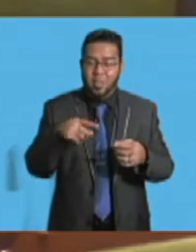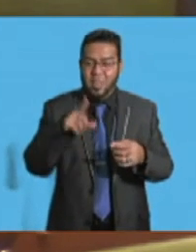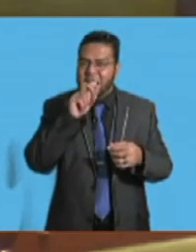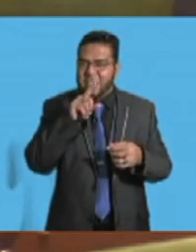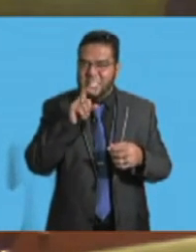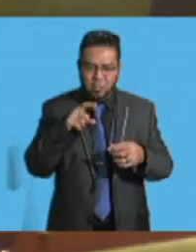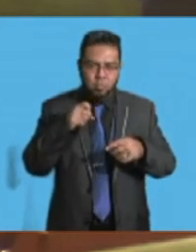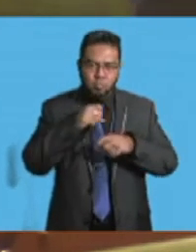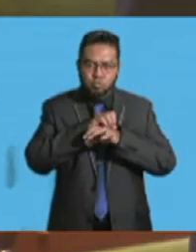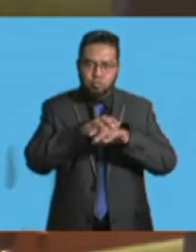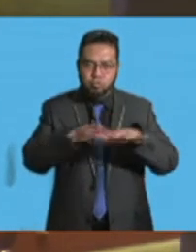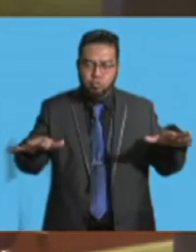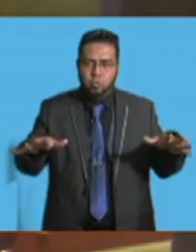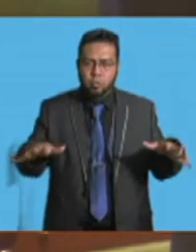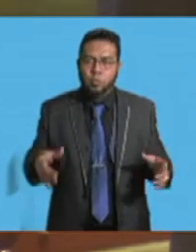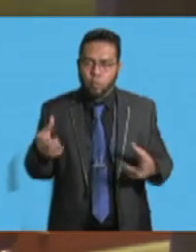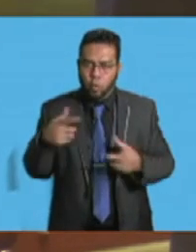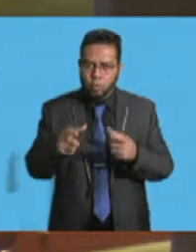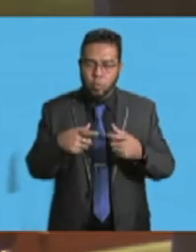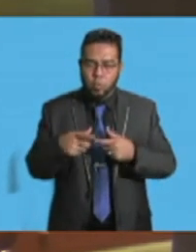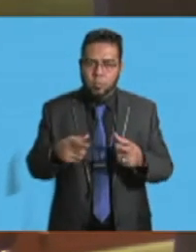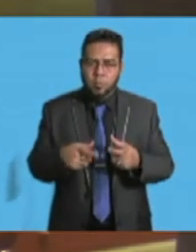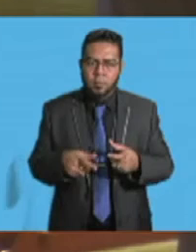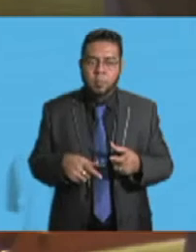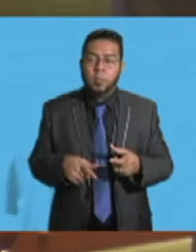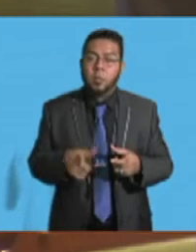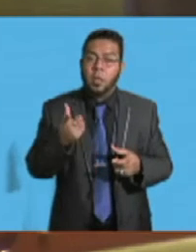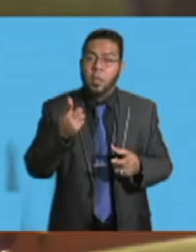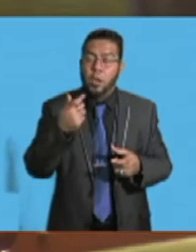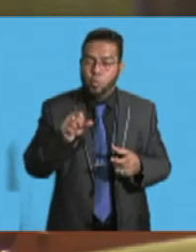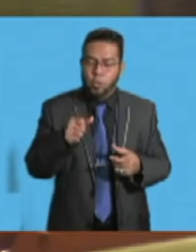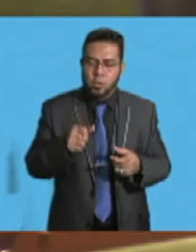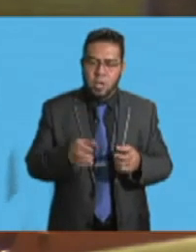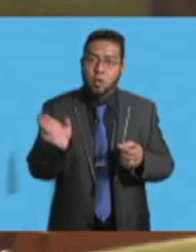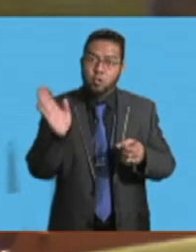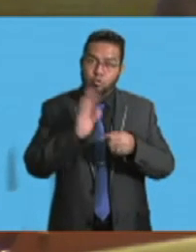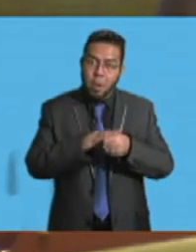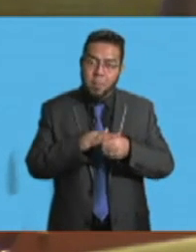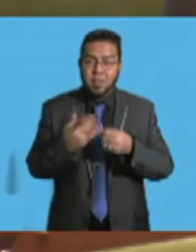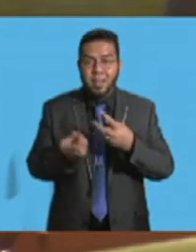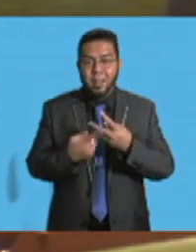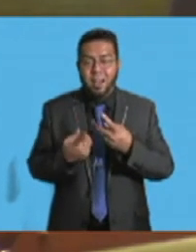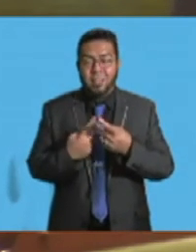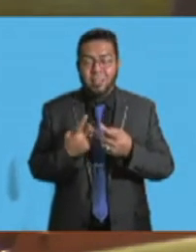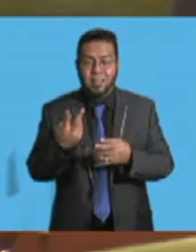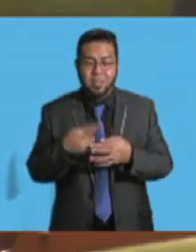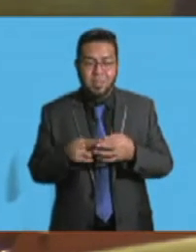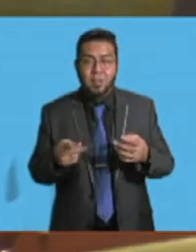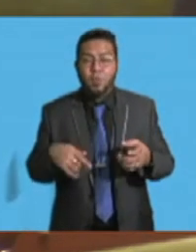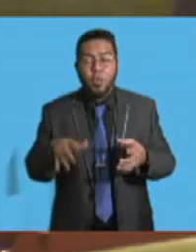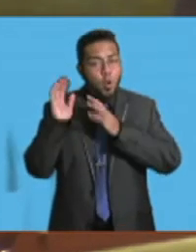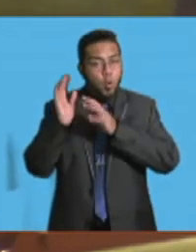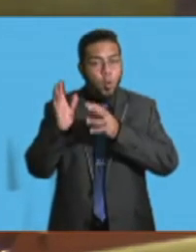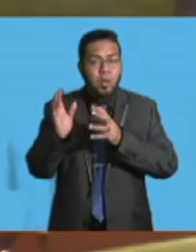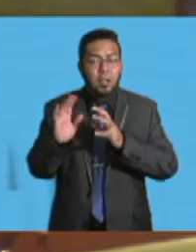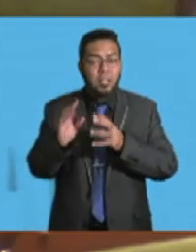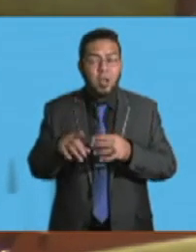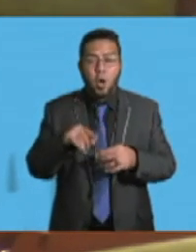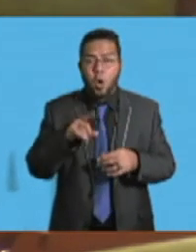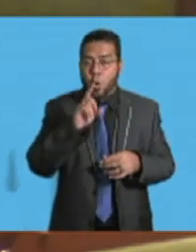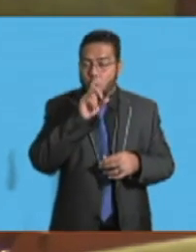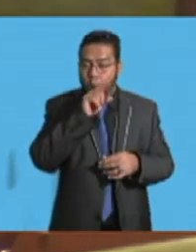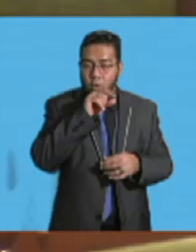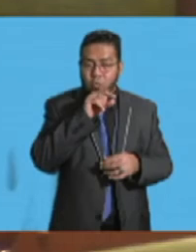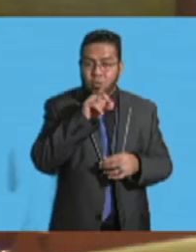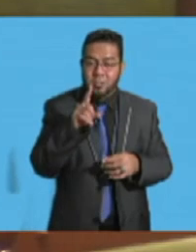infestation. These involve the use of pheromone traps, biological control agents such as virus and fungus for the coconut rhinoceros beetle,